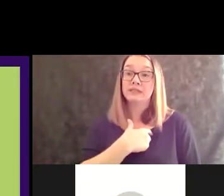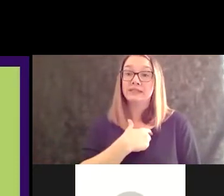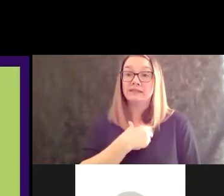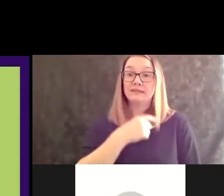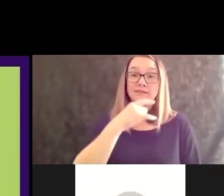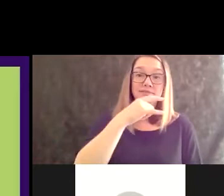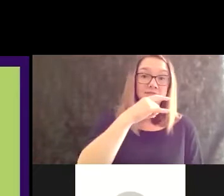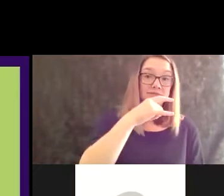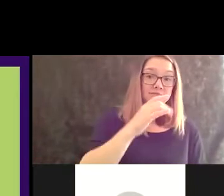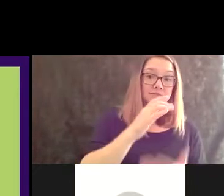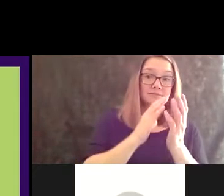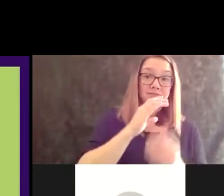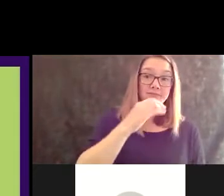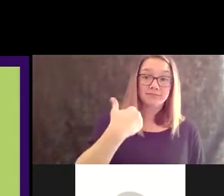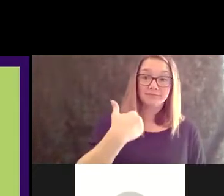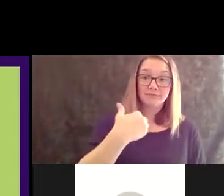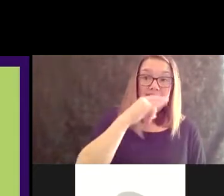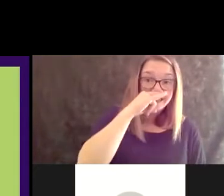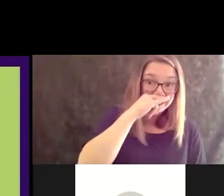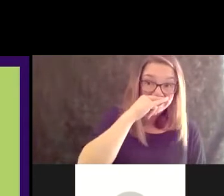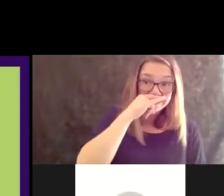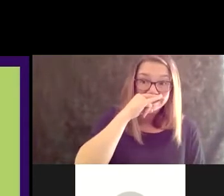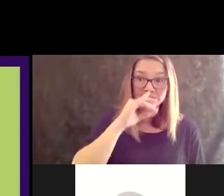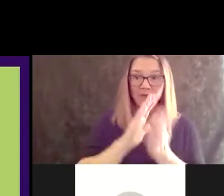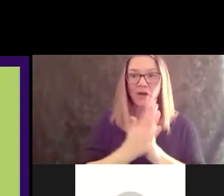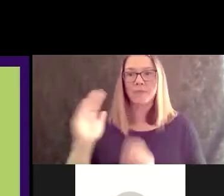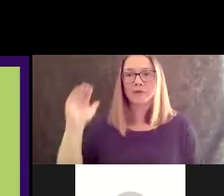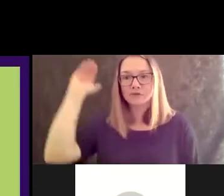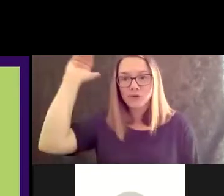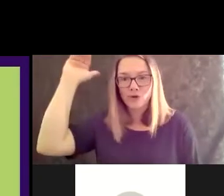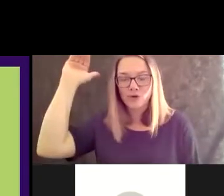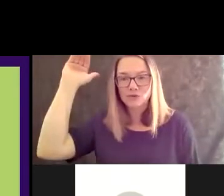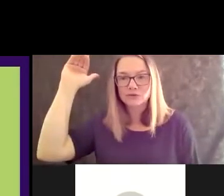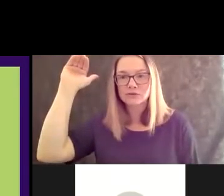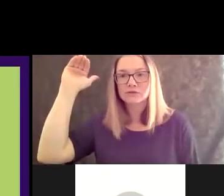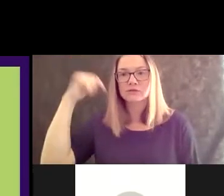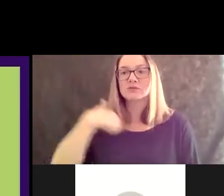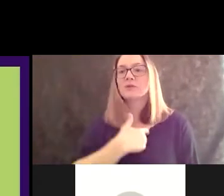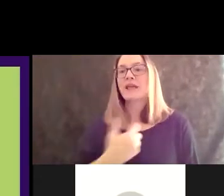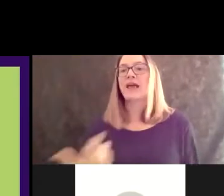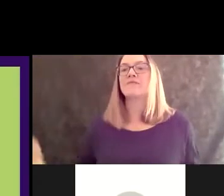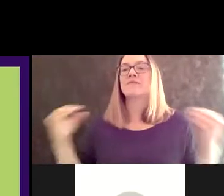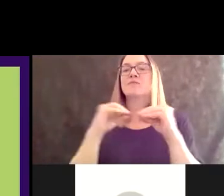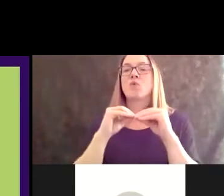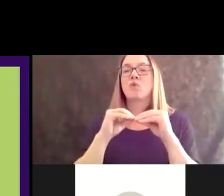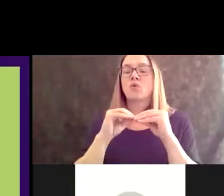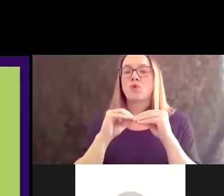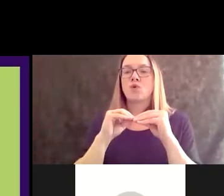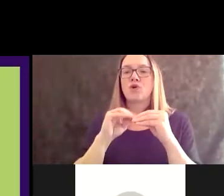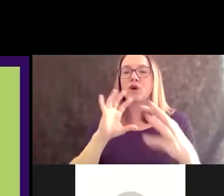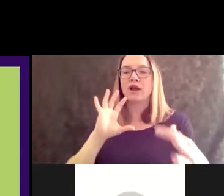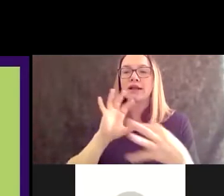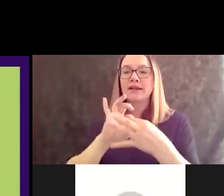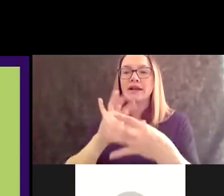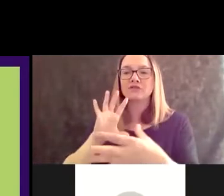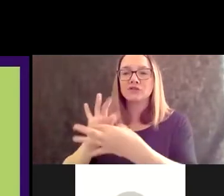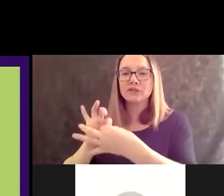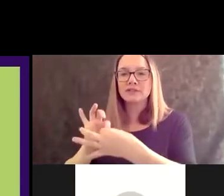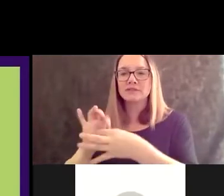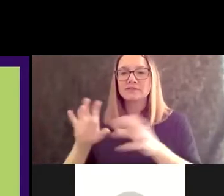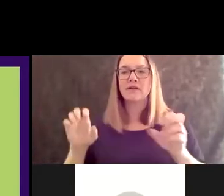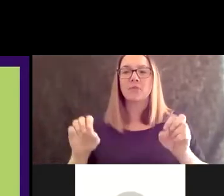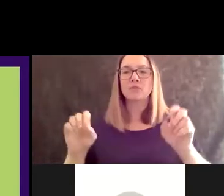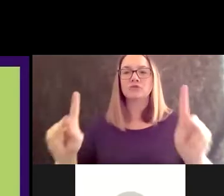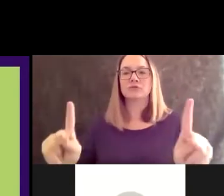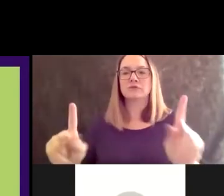we have so much more connections, opportunities,